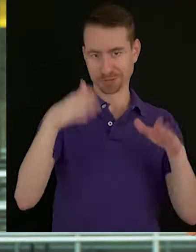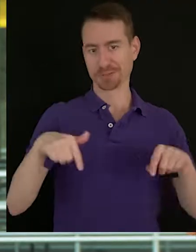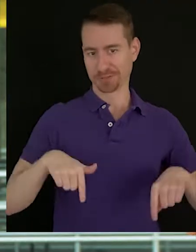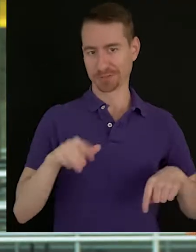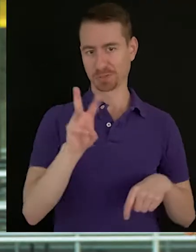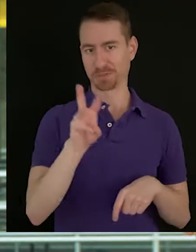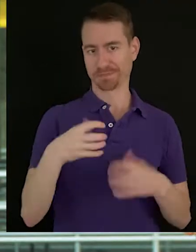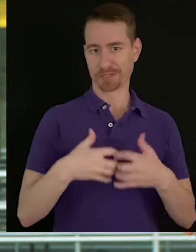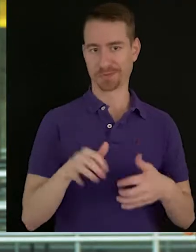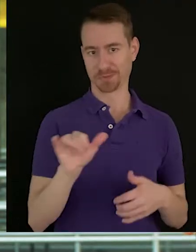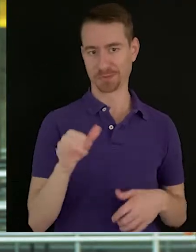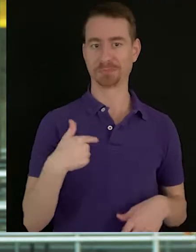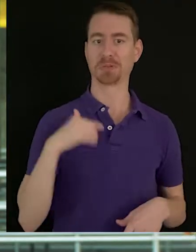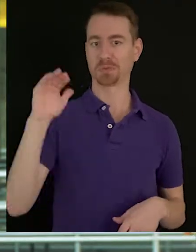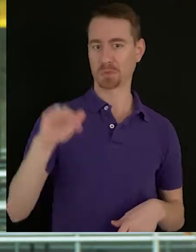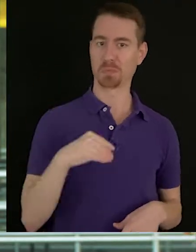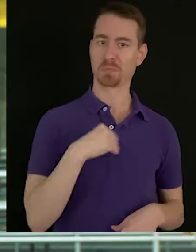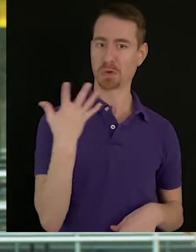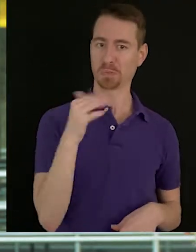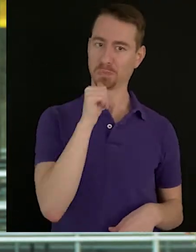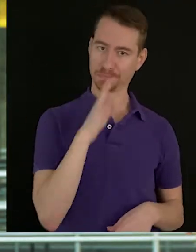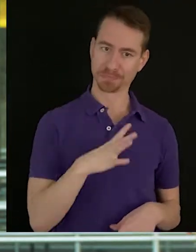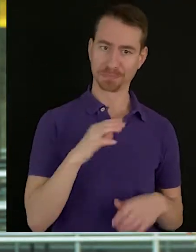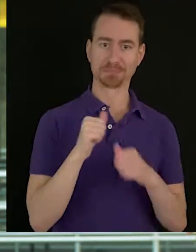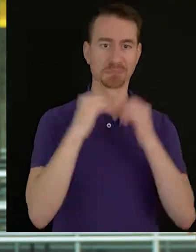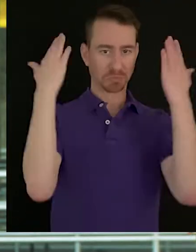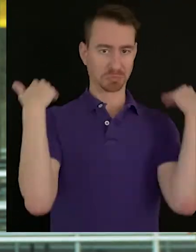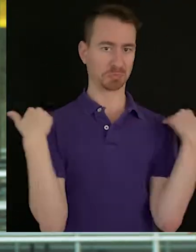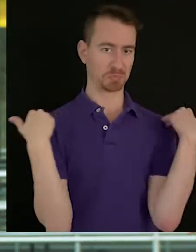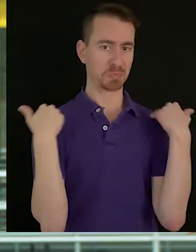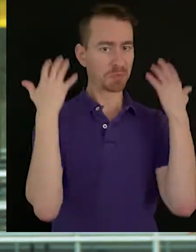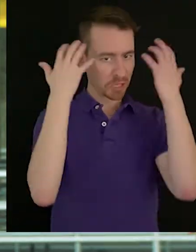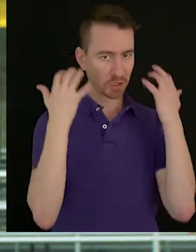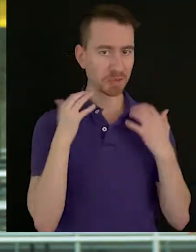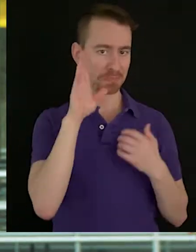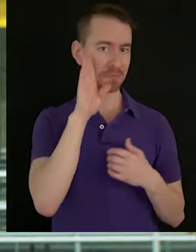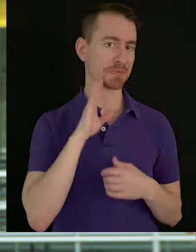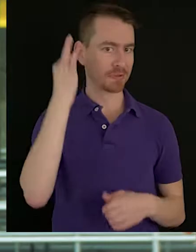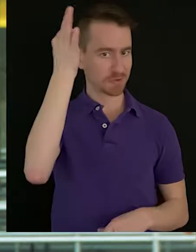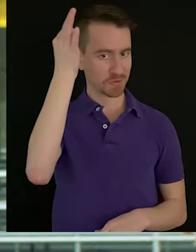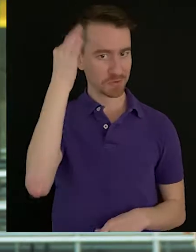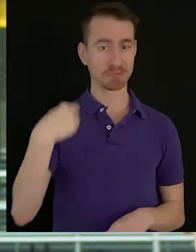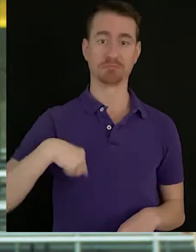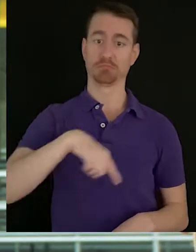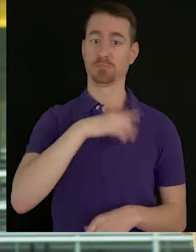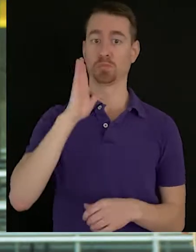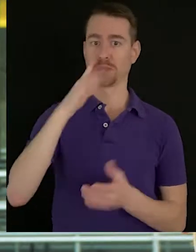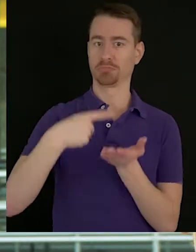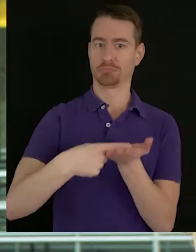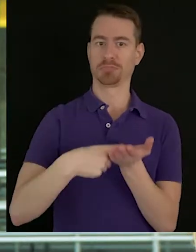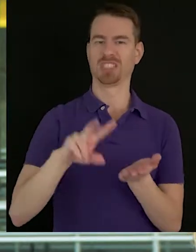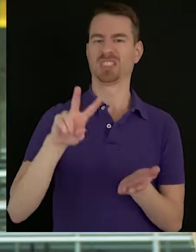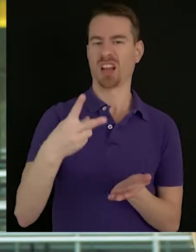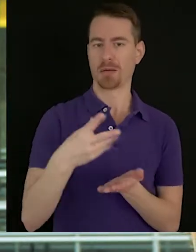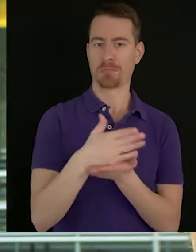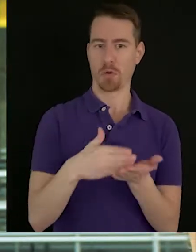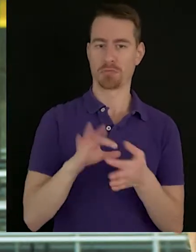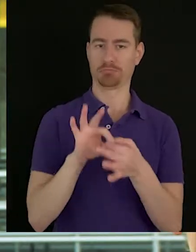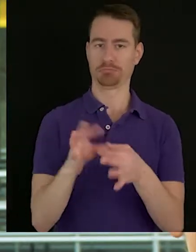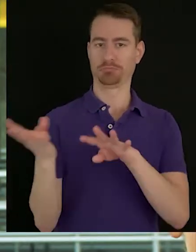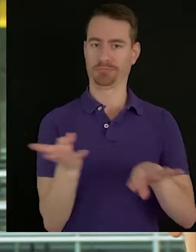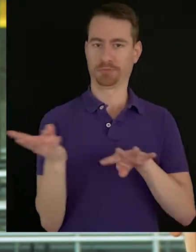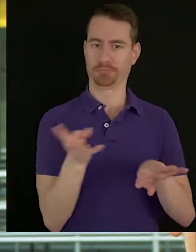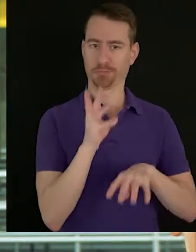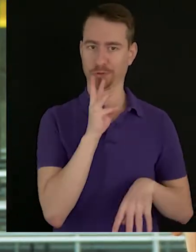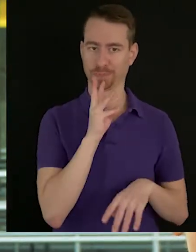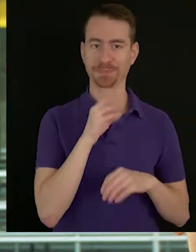educator at King County Wastewater Treatment. I'm a short white woman with shoulder-length curly brown hair, and I'll be talking about our second step